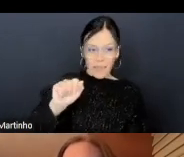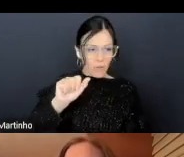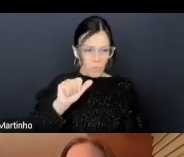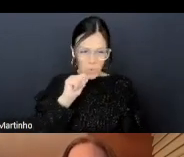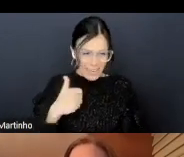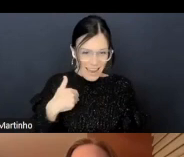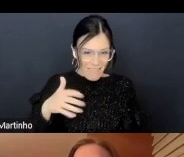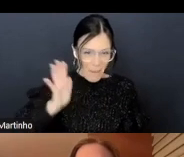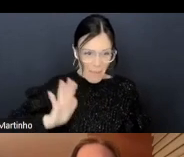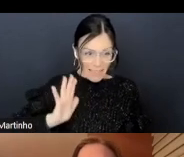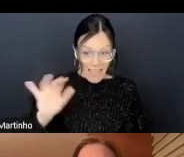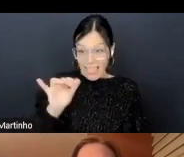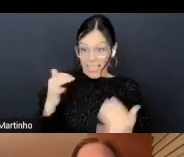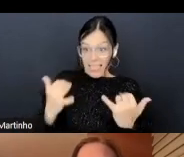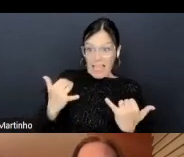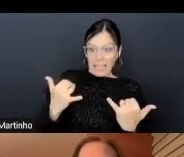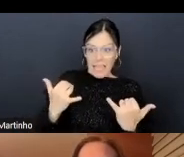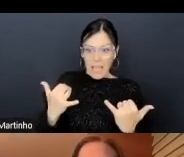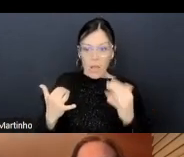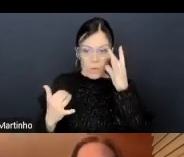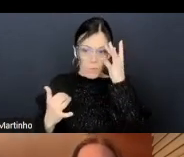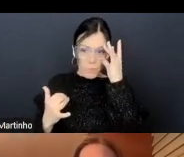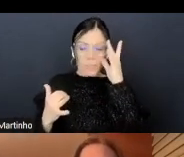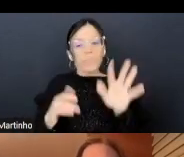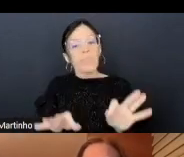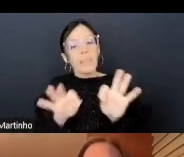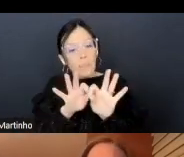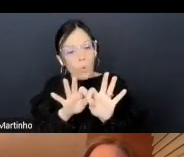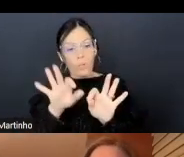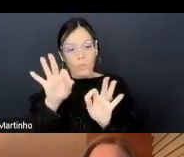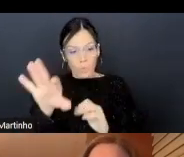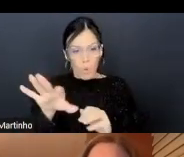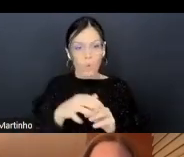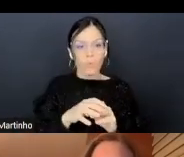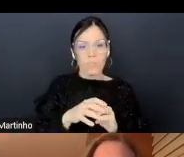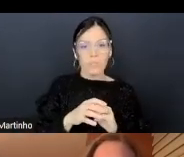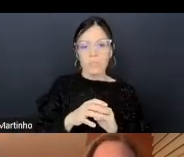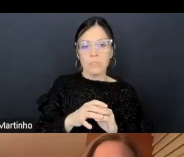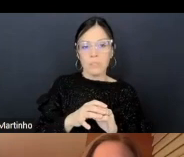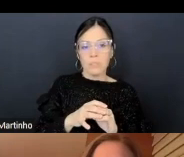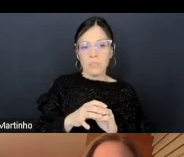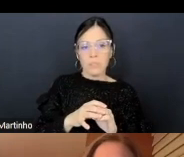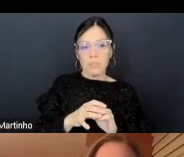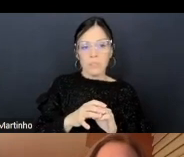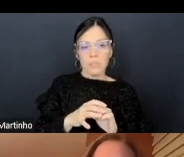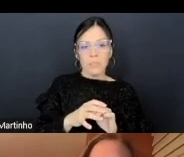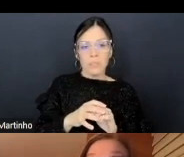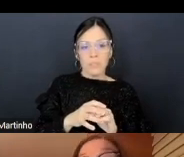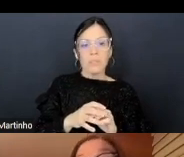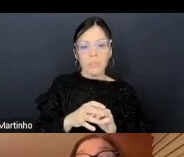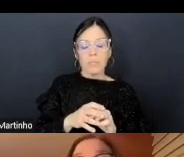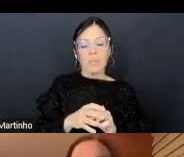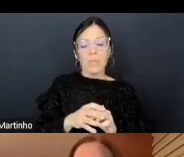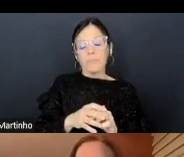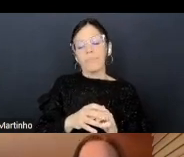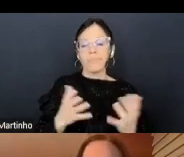um but it's important to note that it wasn't really fdr we